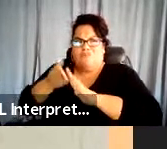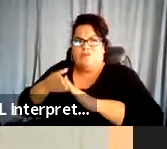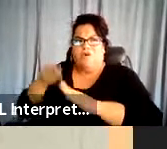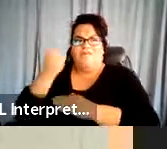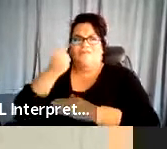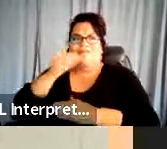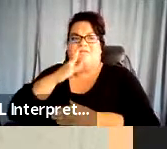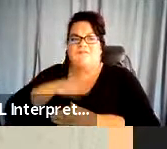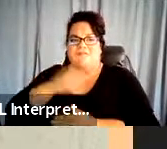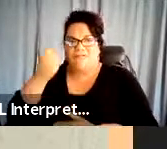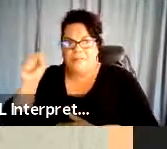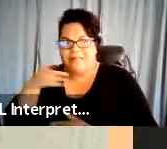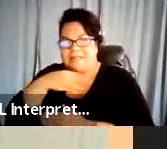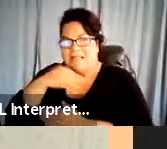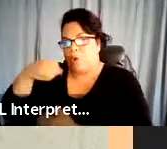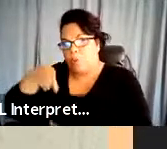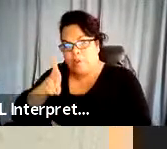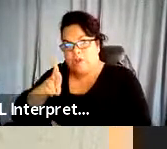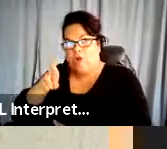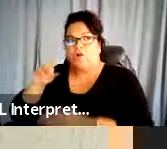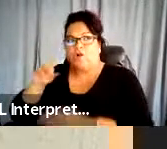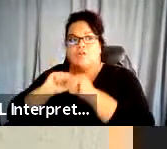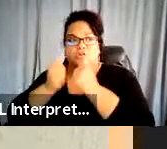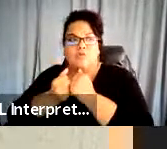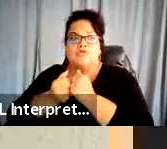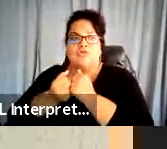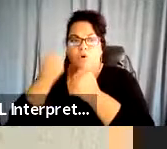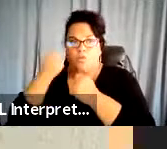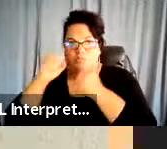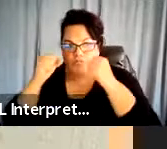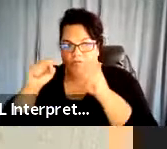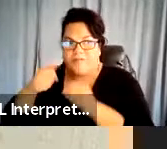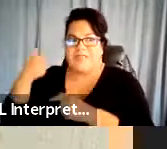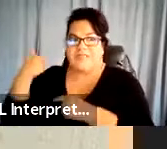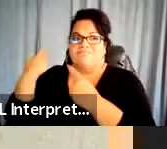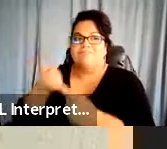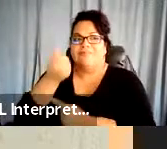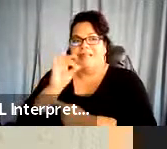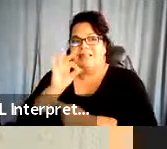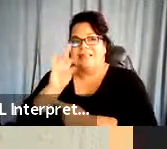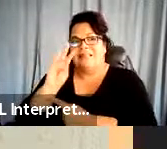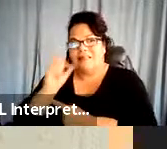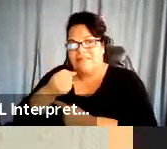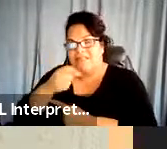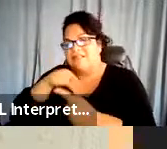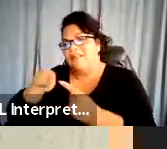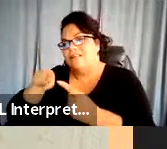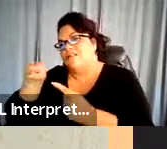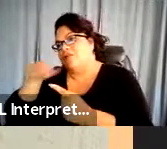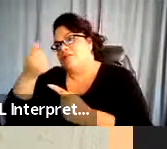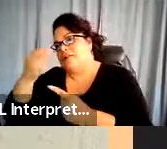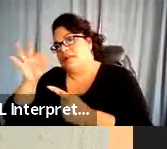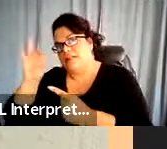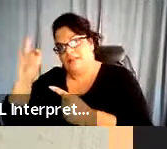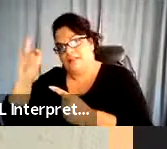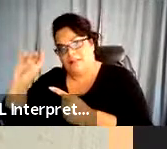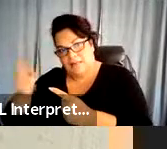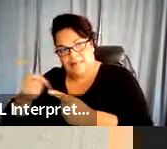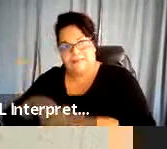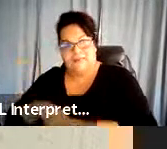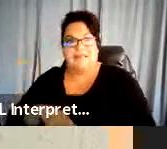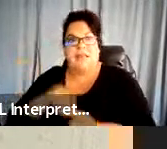movements of the 1970s through 90s and includes a forthcoming book, Invisible